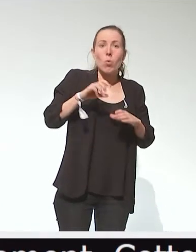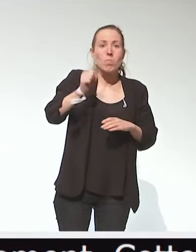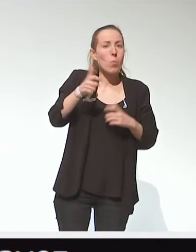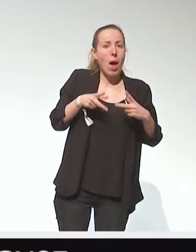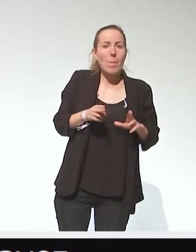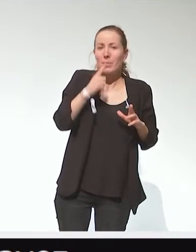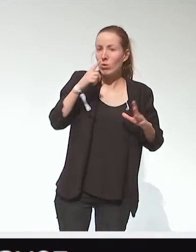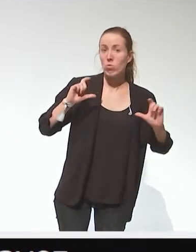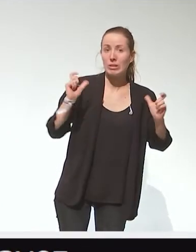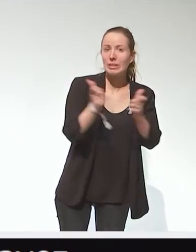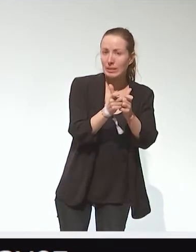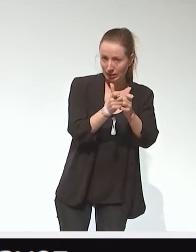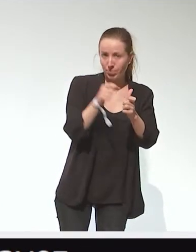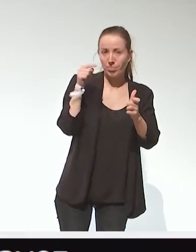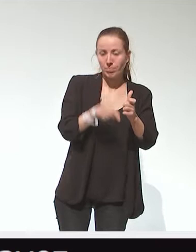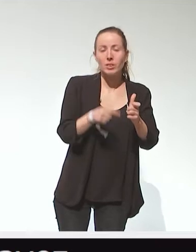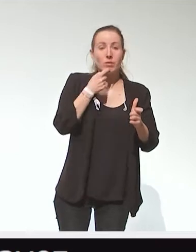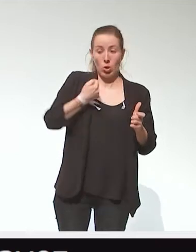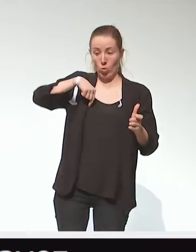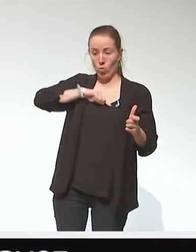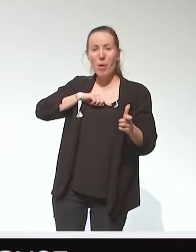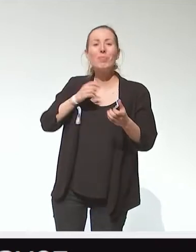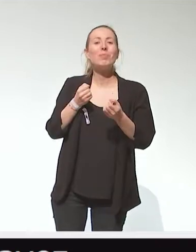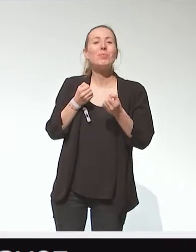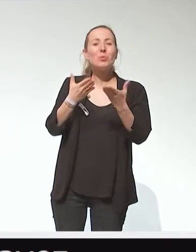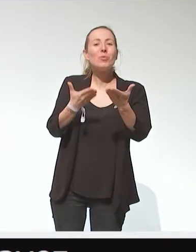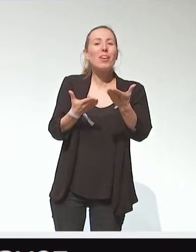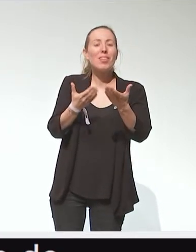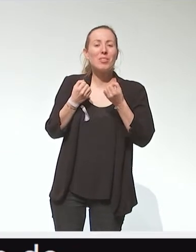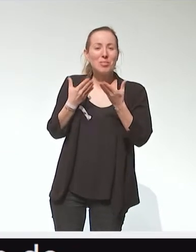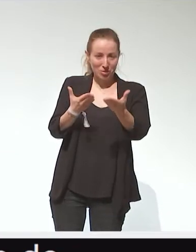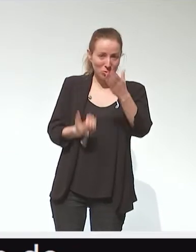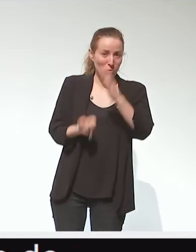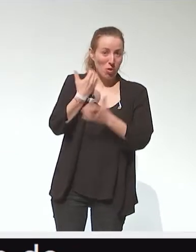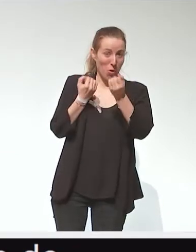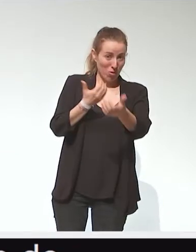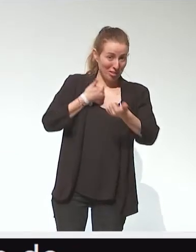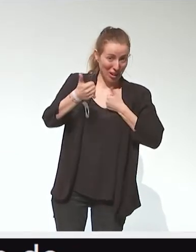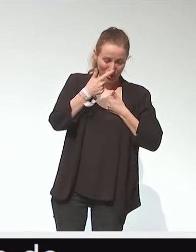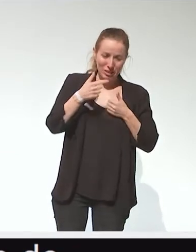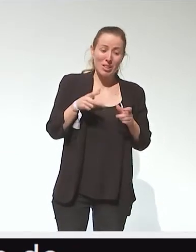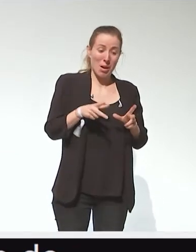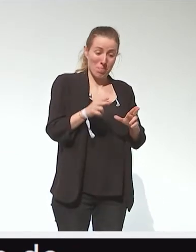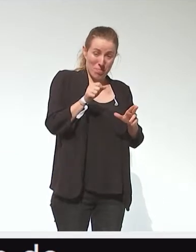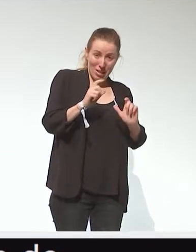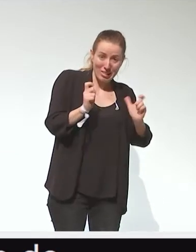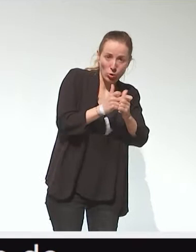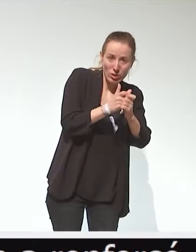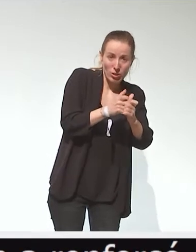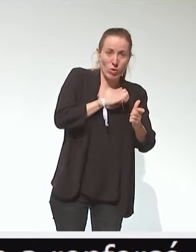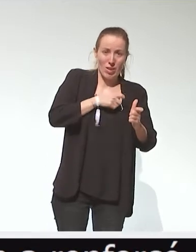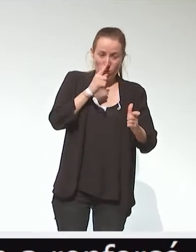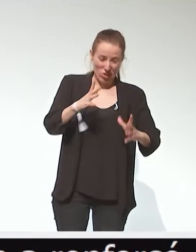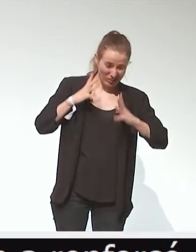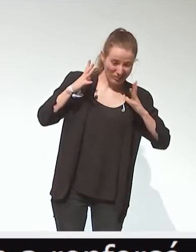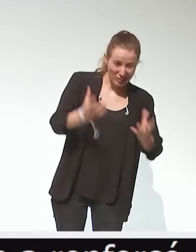So we start from a diagnosis. In this new offer of service, we really